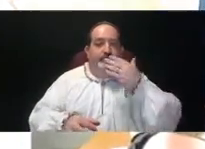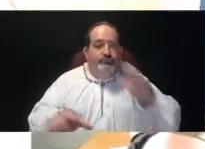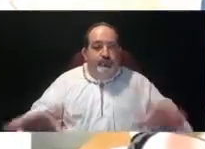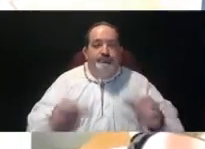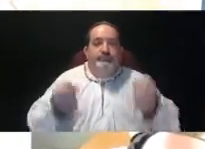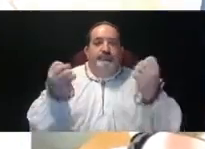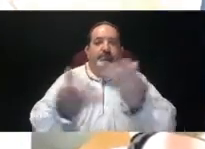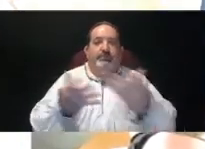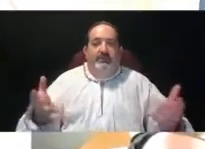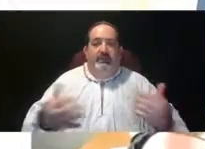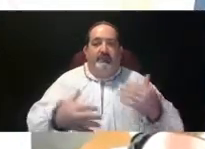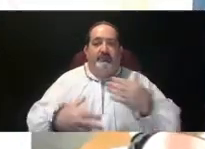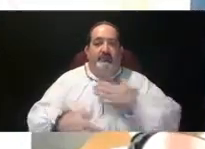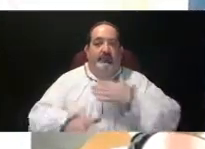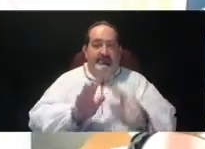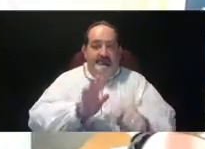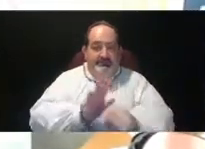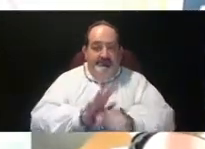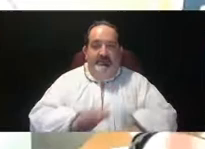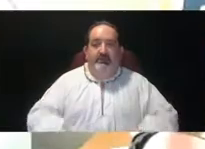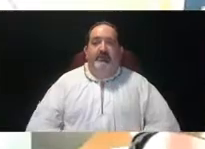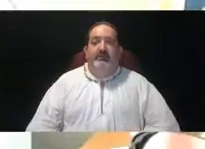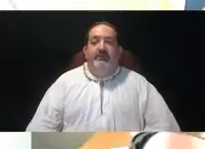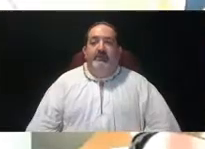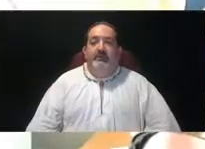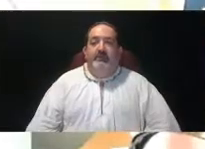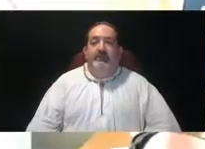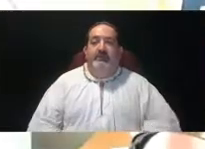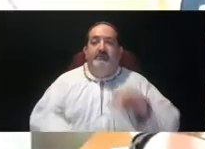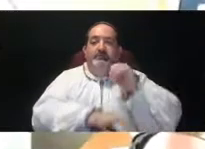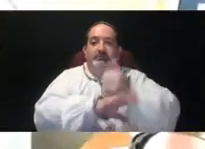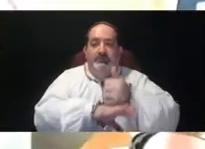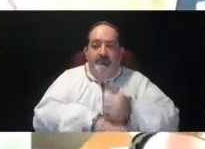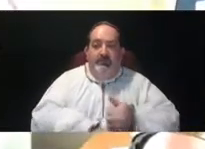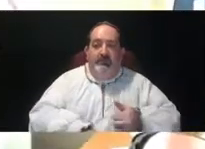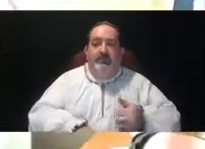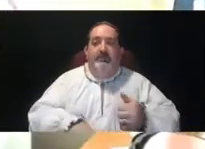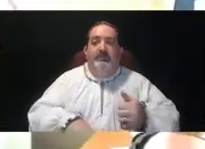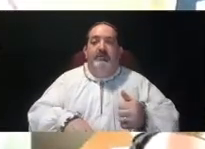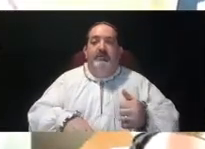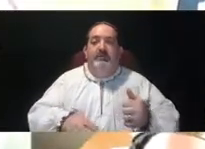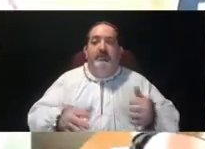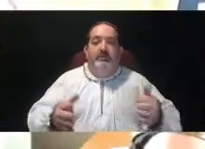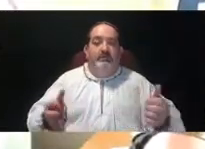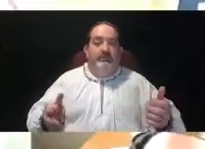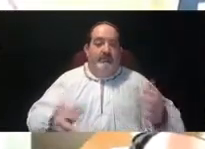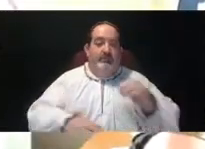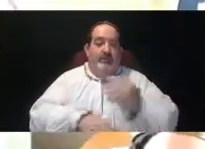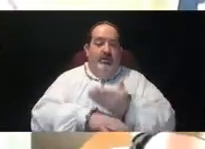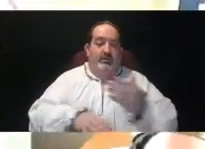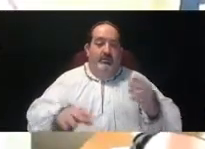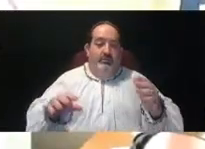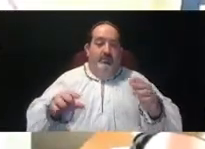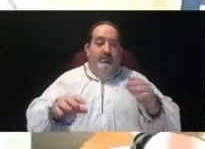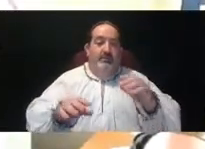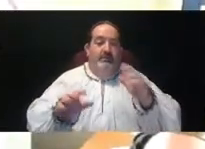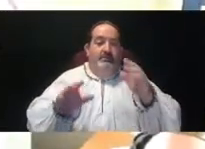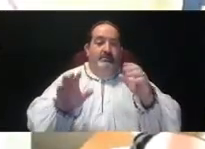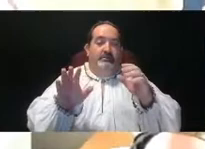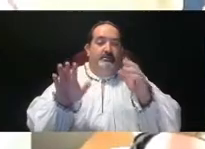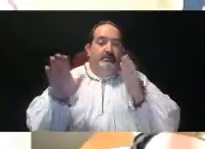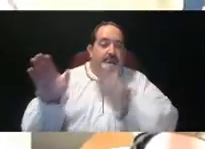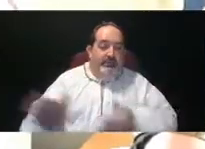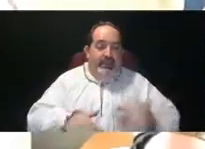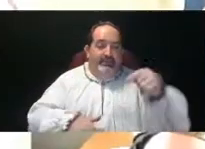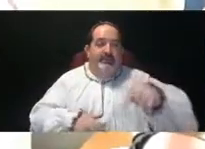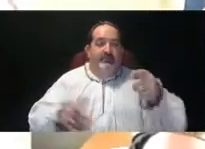sitting. And she was very integral in helping putting together this event. And putting together